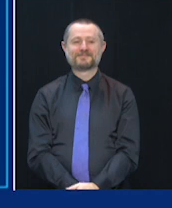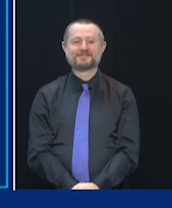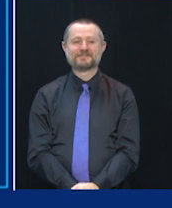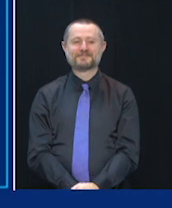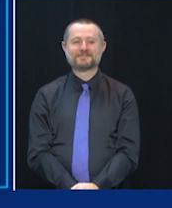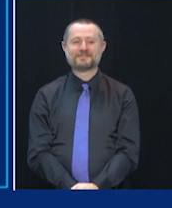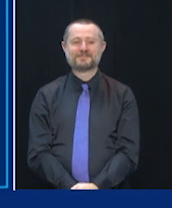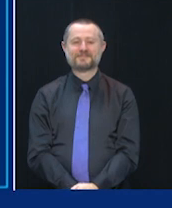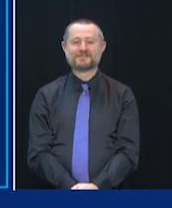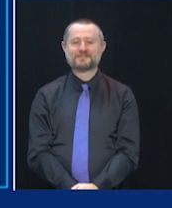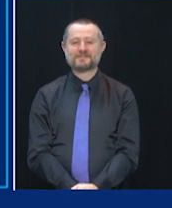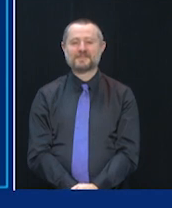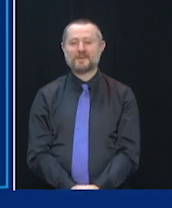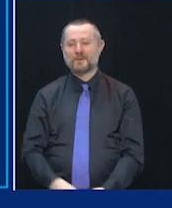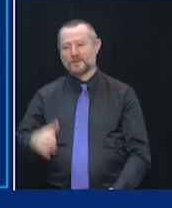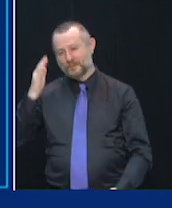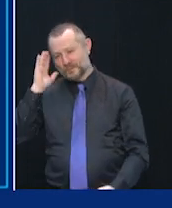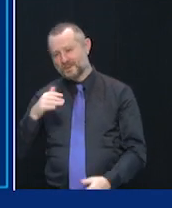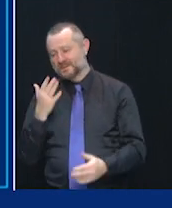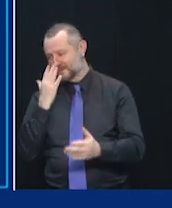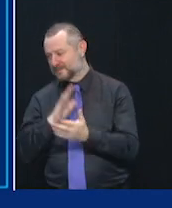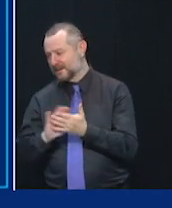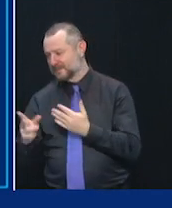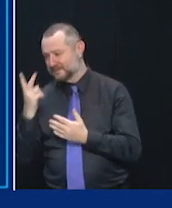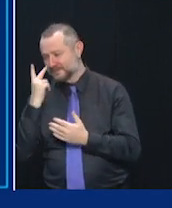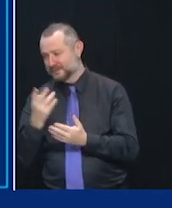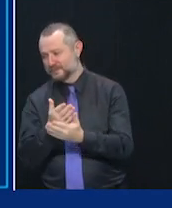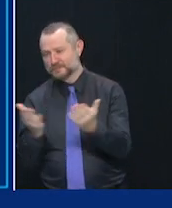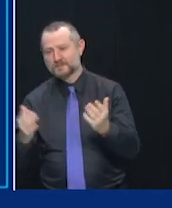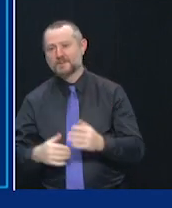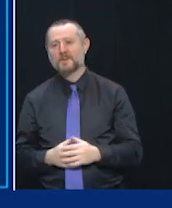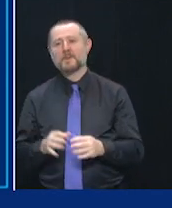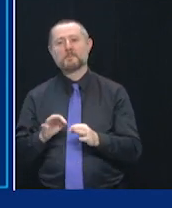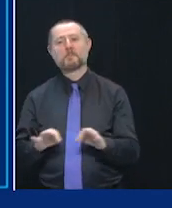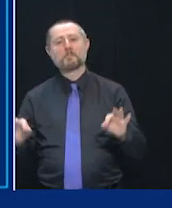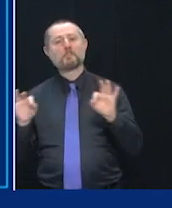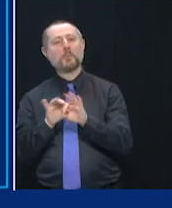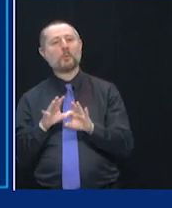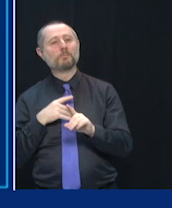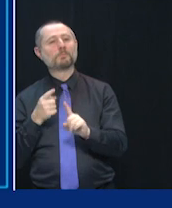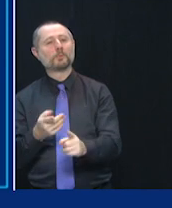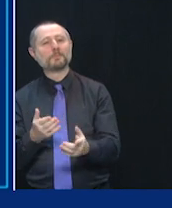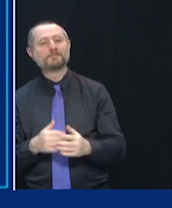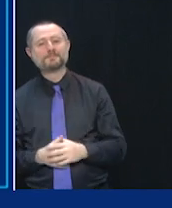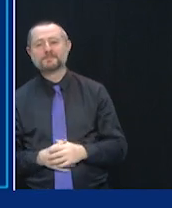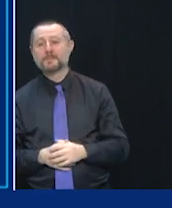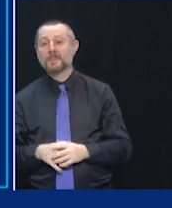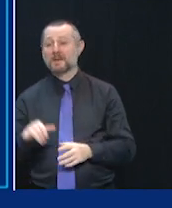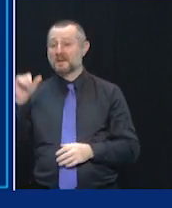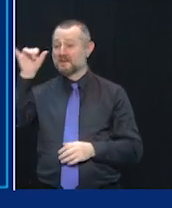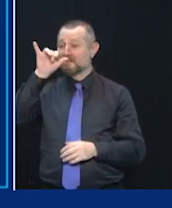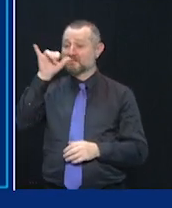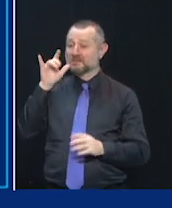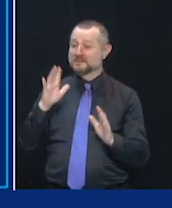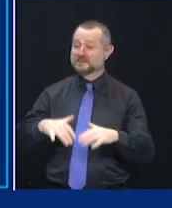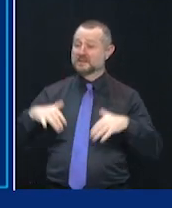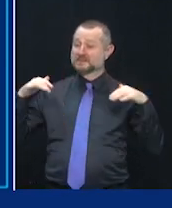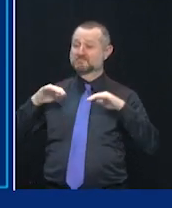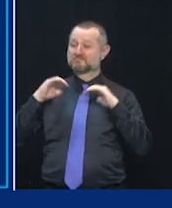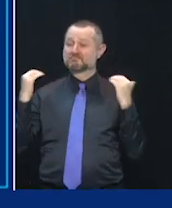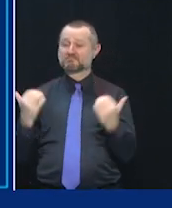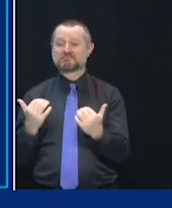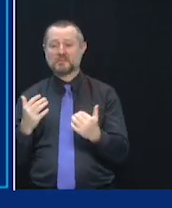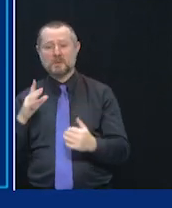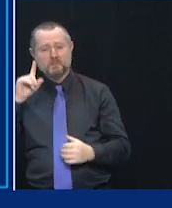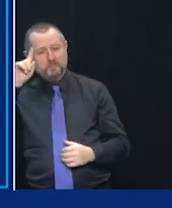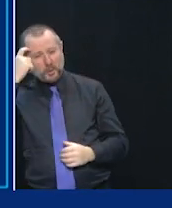Oh, that was a treat. And that's an important message. And Yankee Stadium and the Bronx and